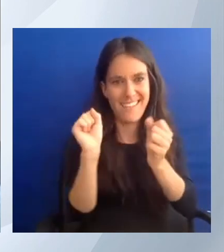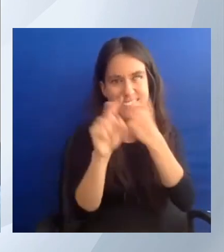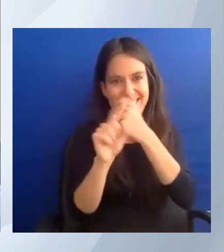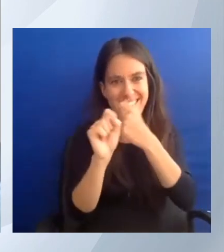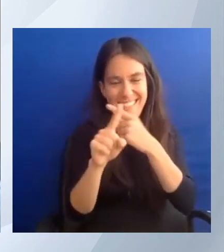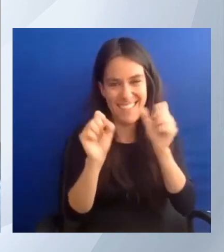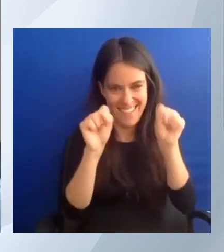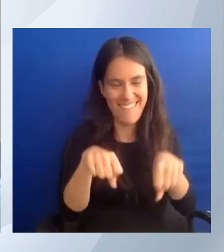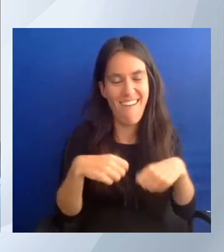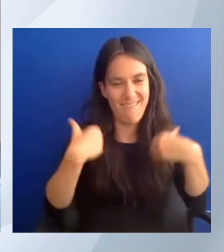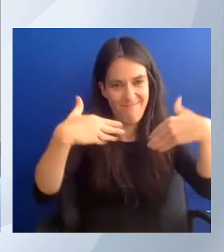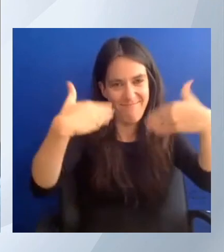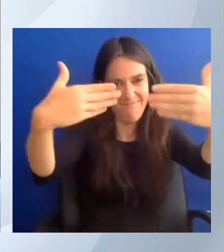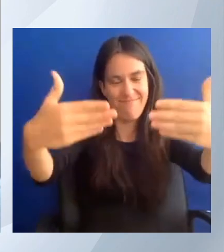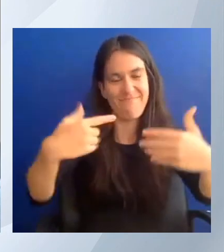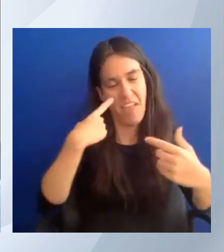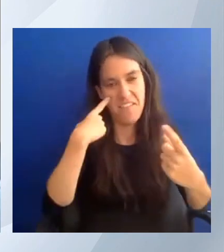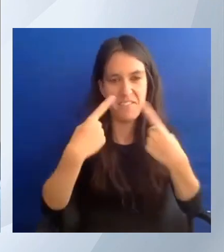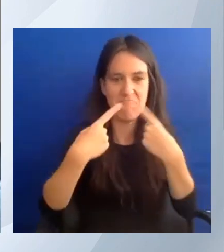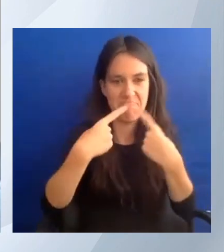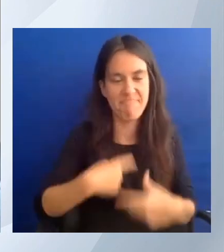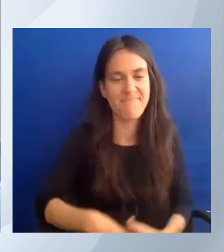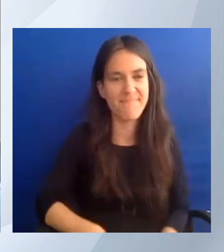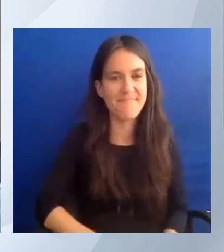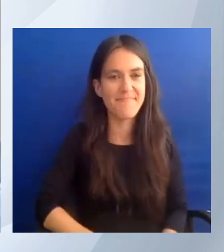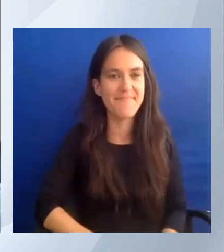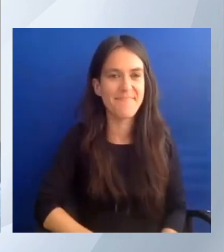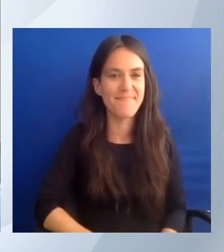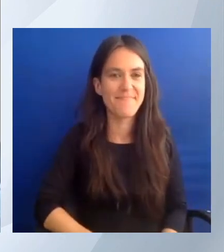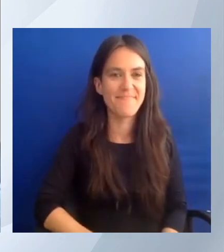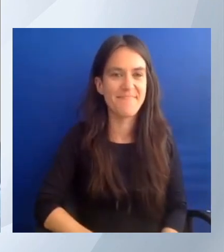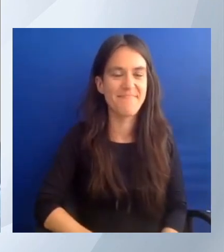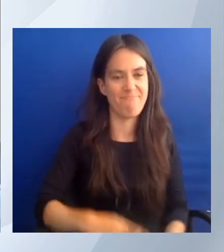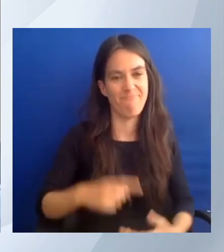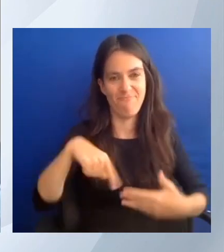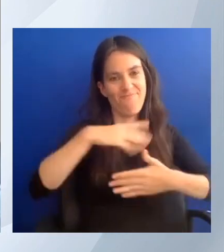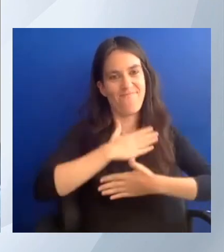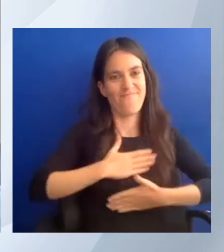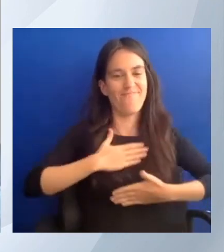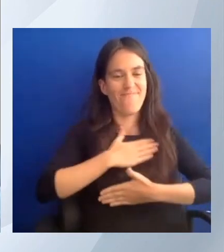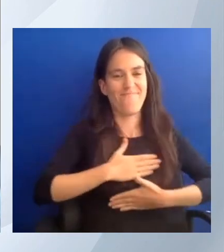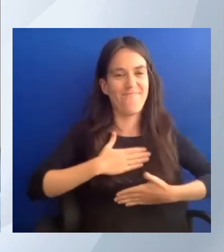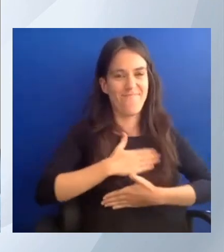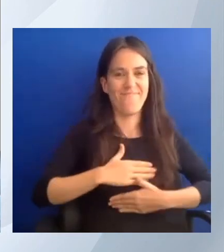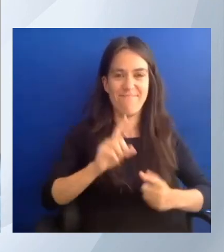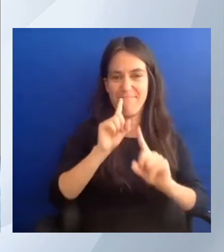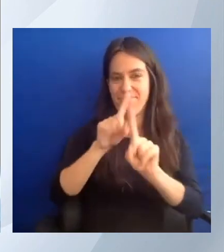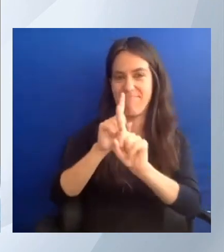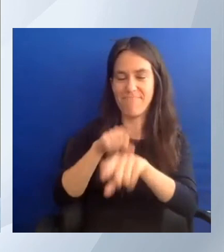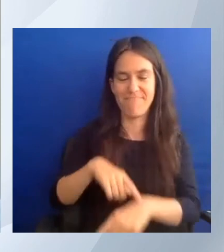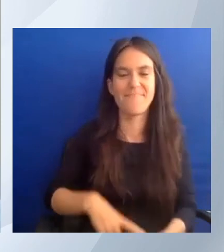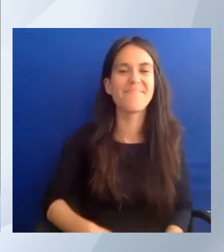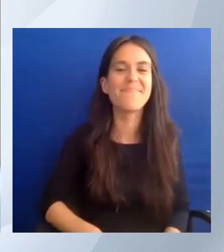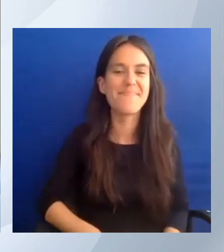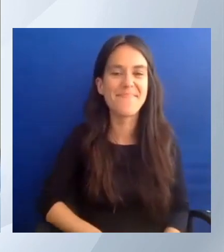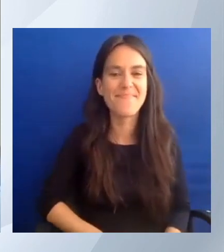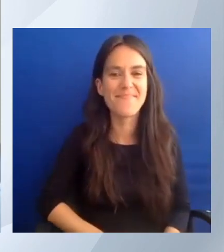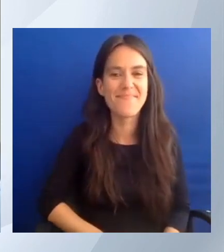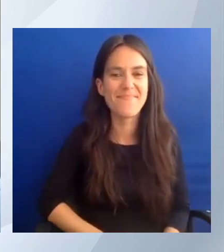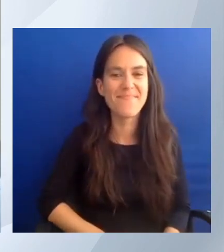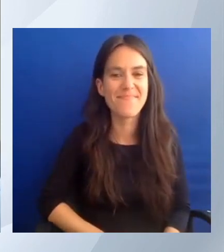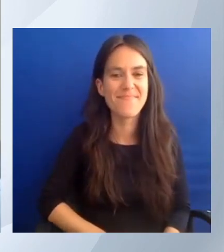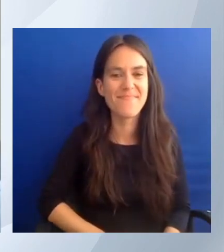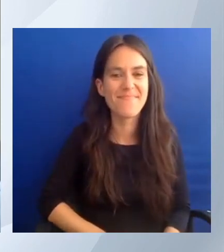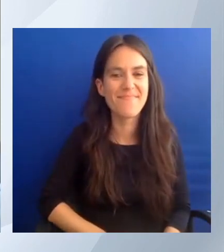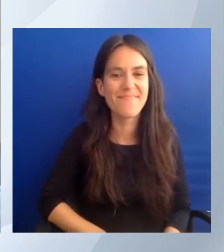but all sessions. I'm sure that they will get answered. Yeah. Sure.